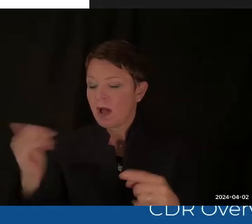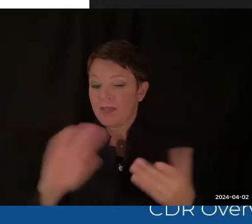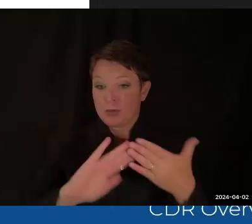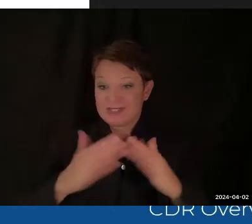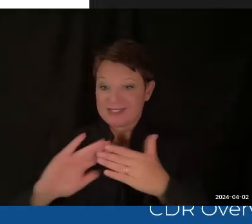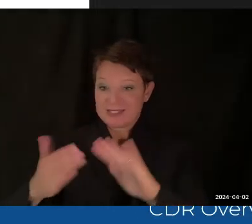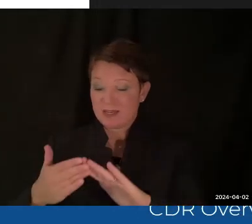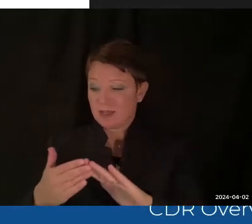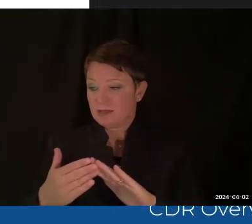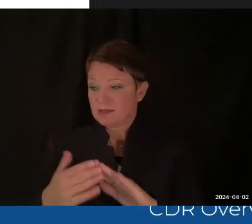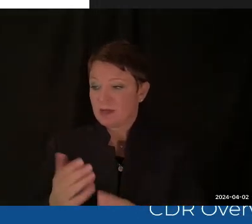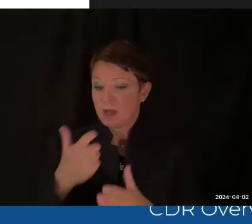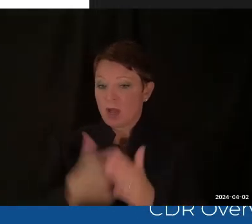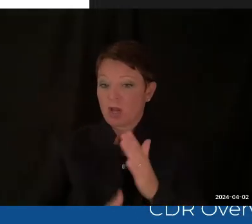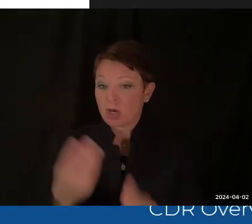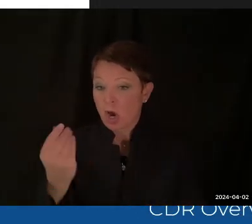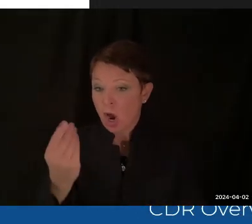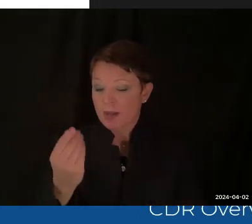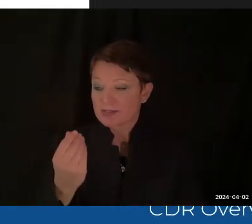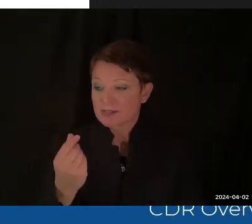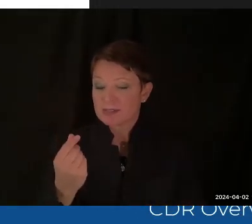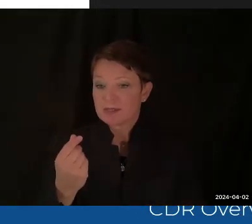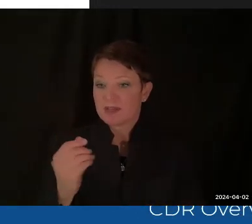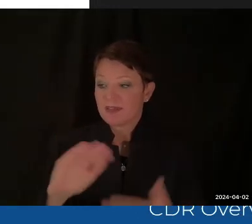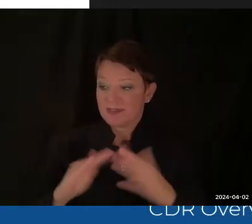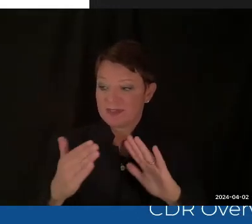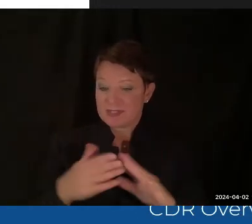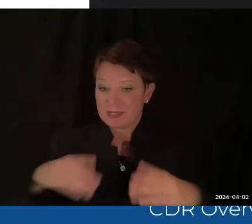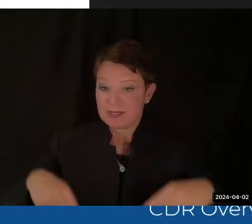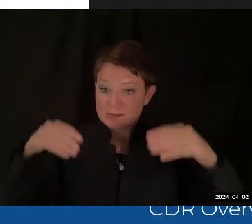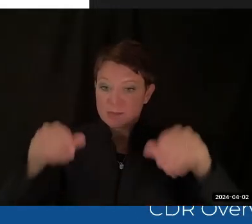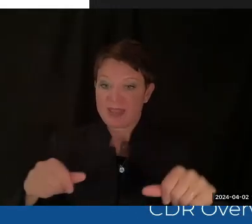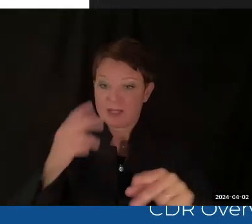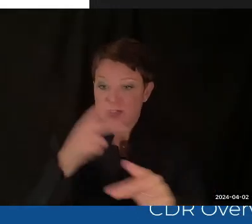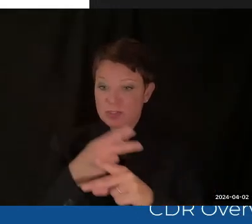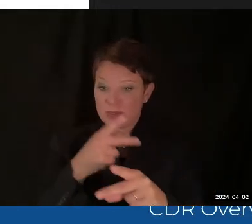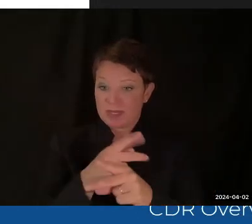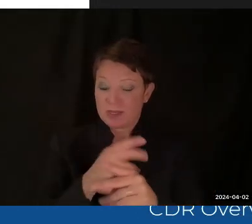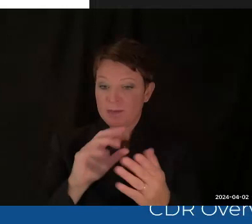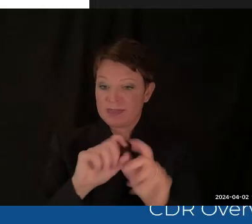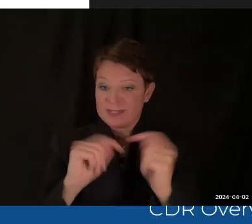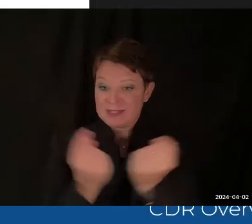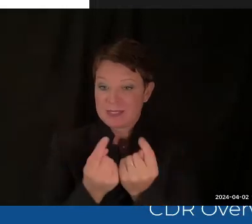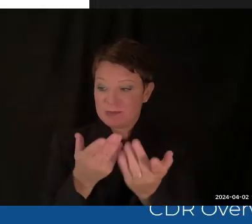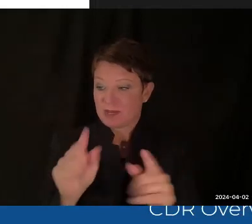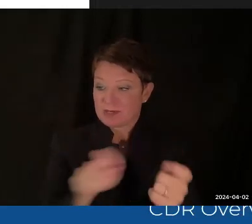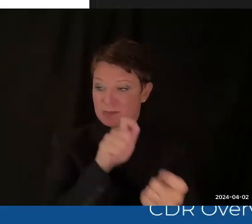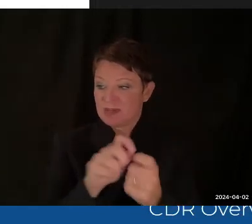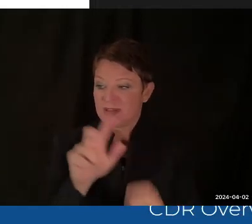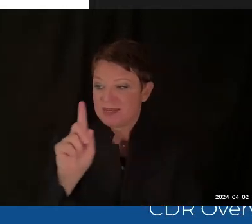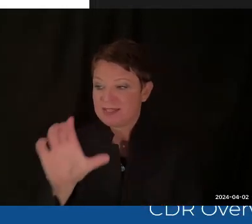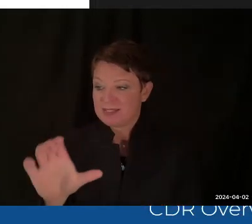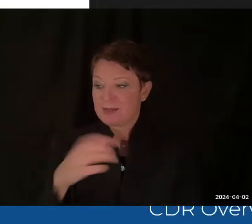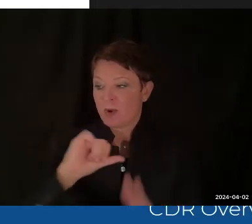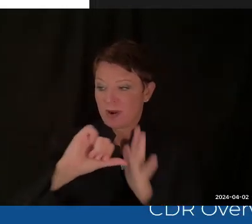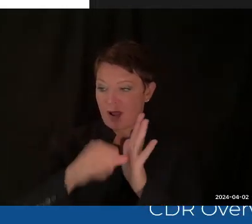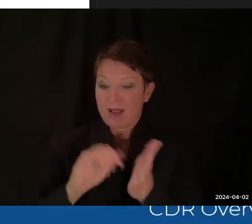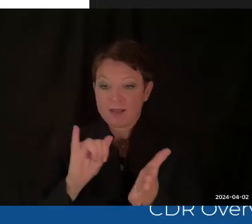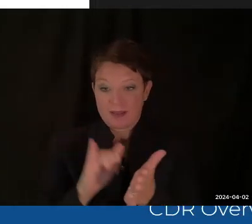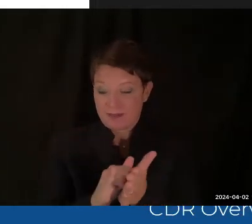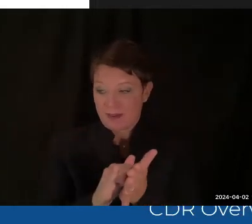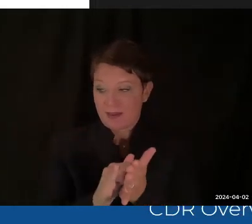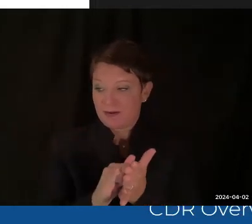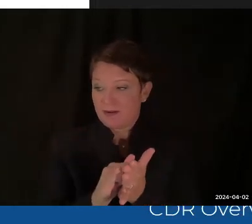and, costs incurred by those cities to keep the arenas there, particularly in DC. We wanted to highlight that there is